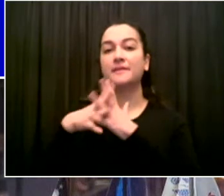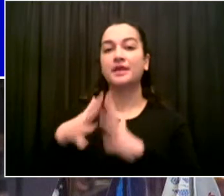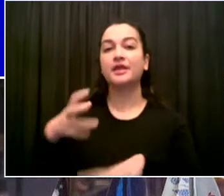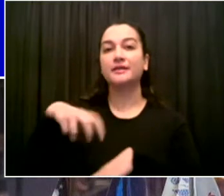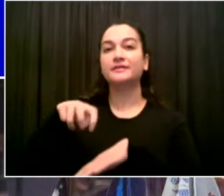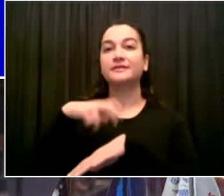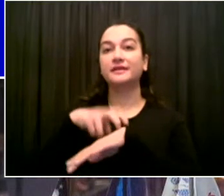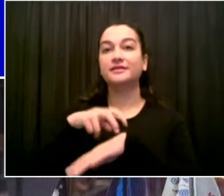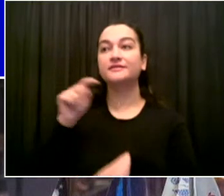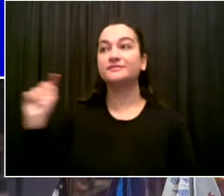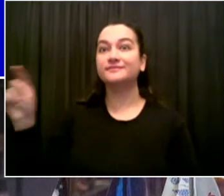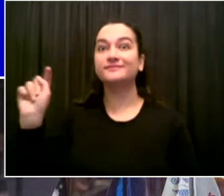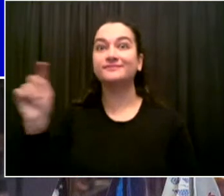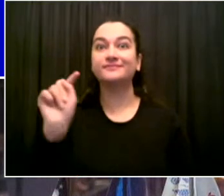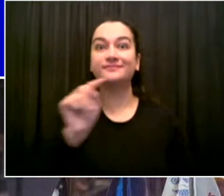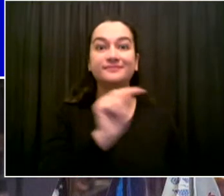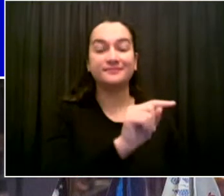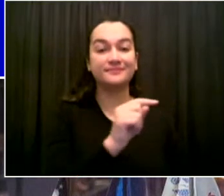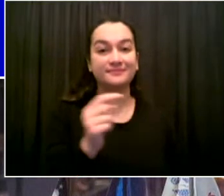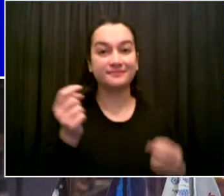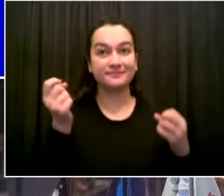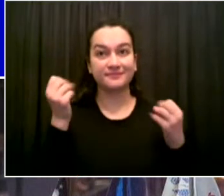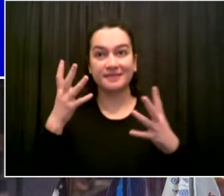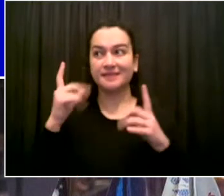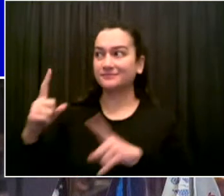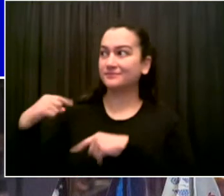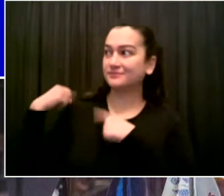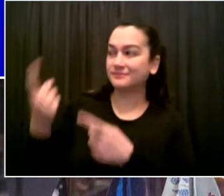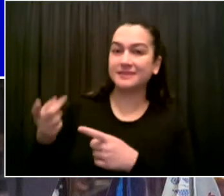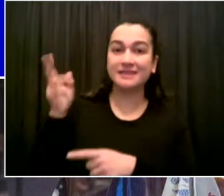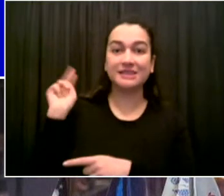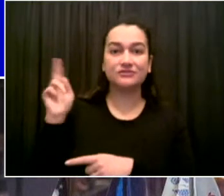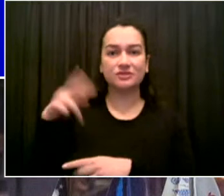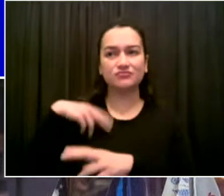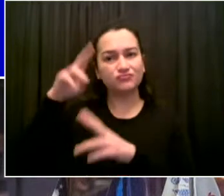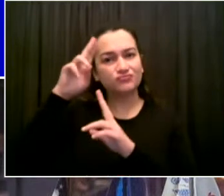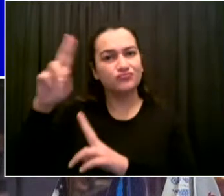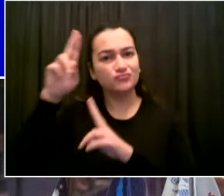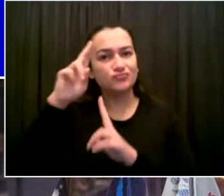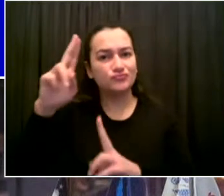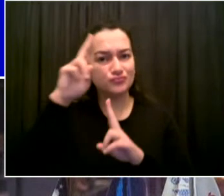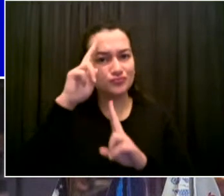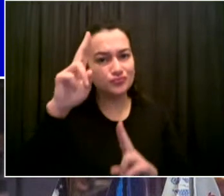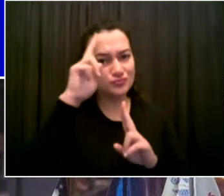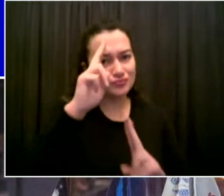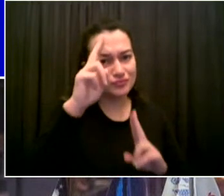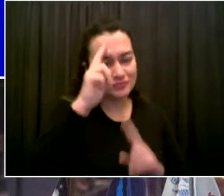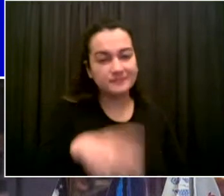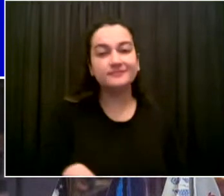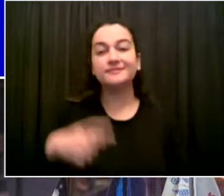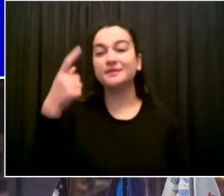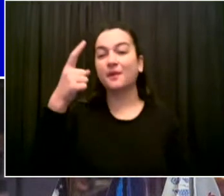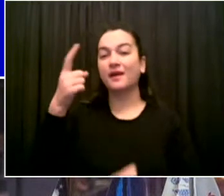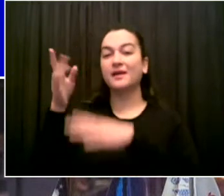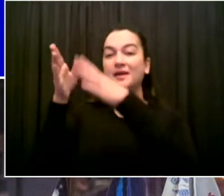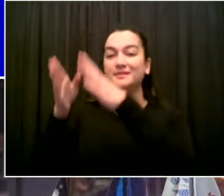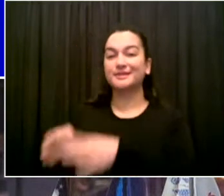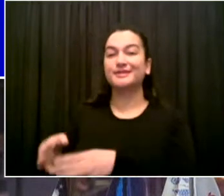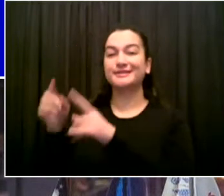here to receive his honor in person, but unfortunately, for some medical reasons, could not. But he is a living